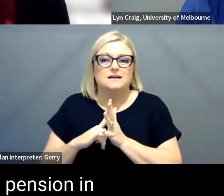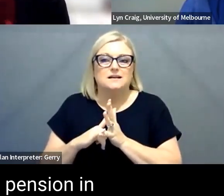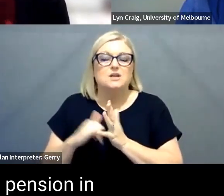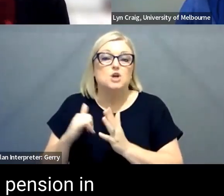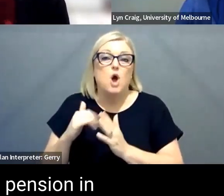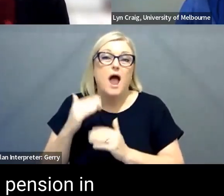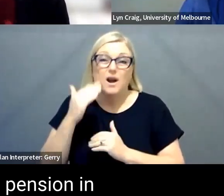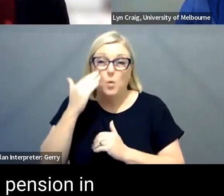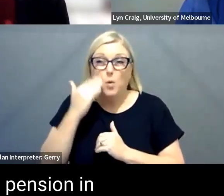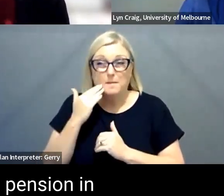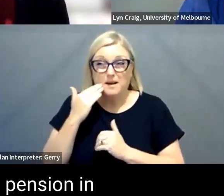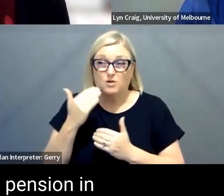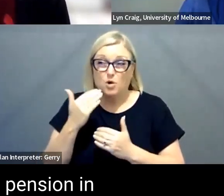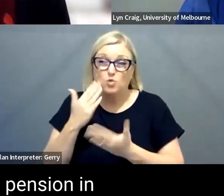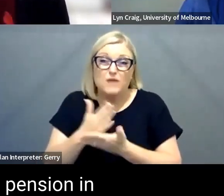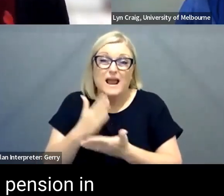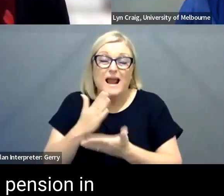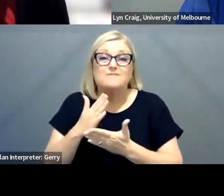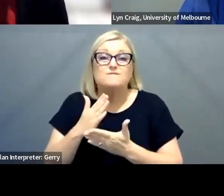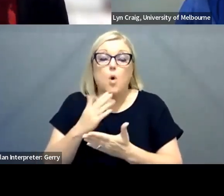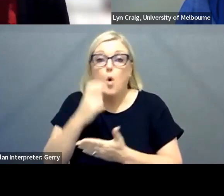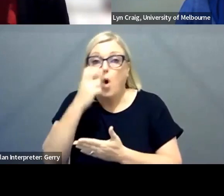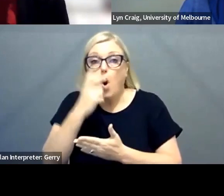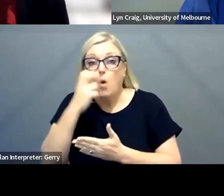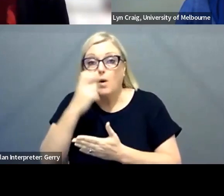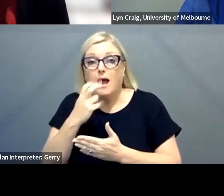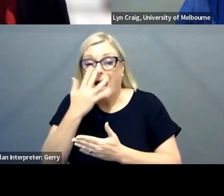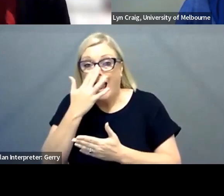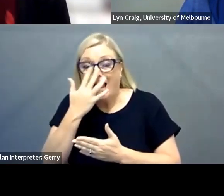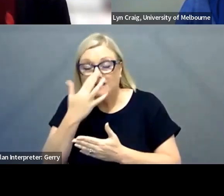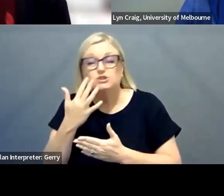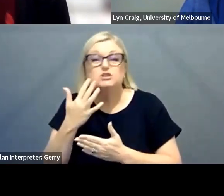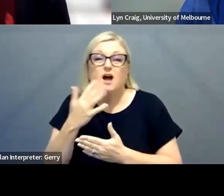government pension in retirement than men were.